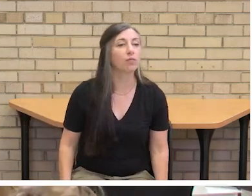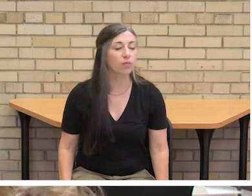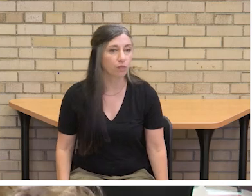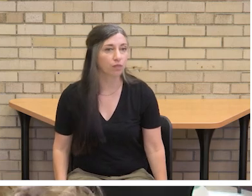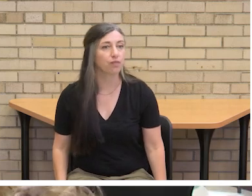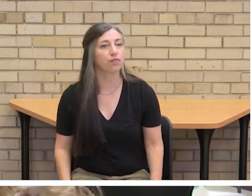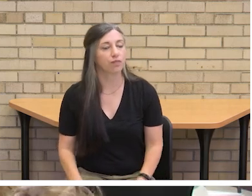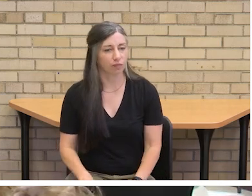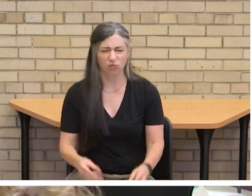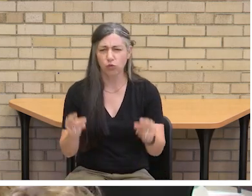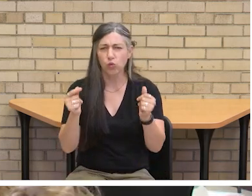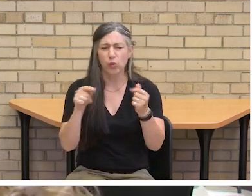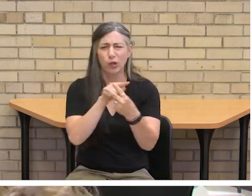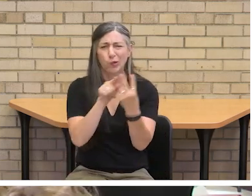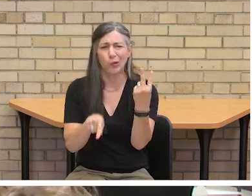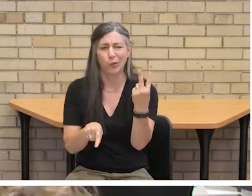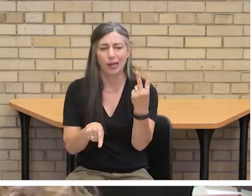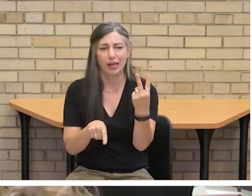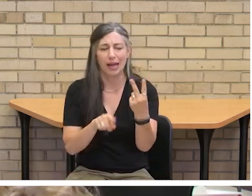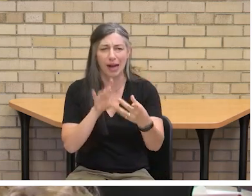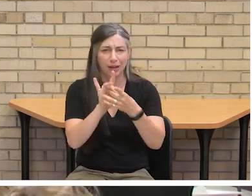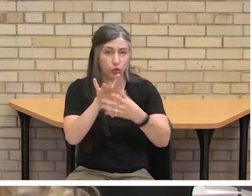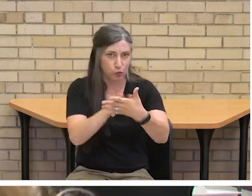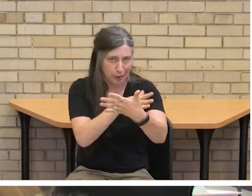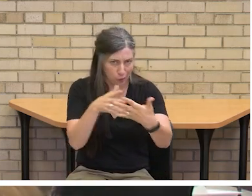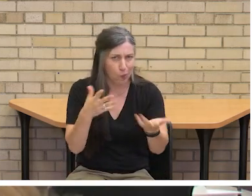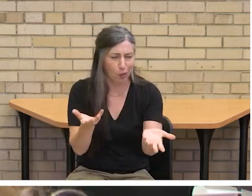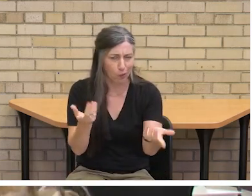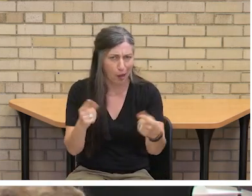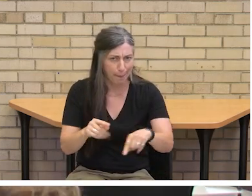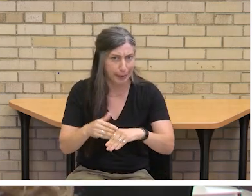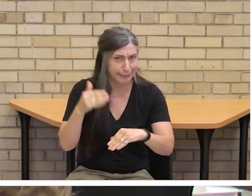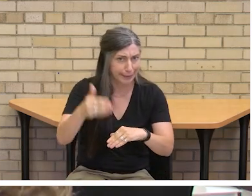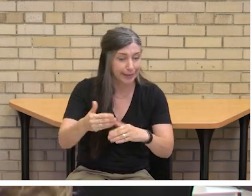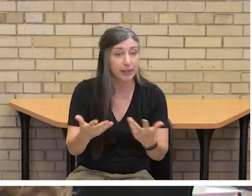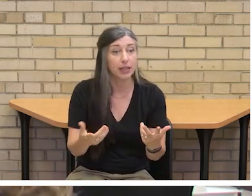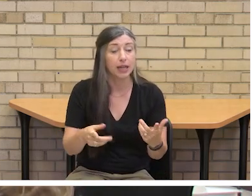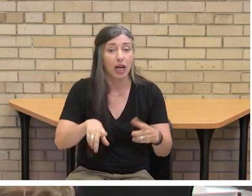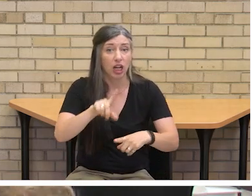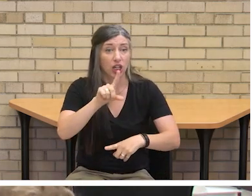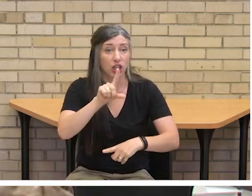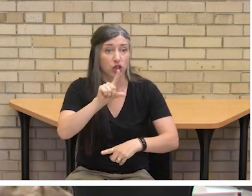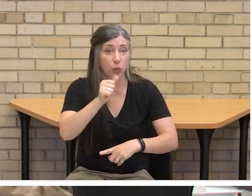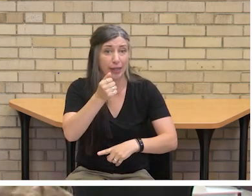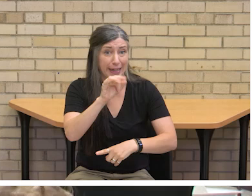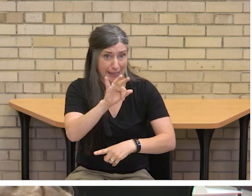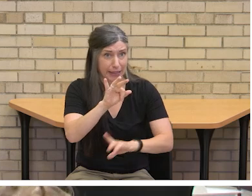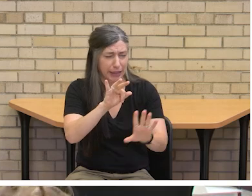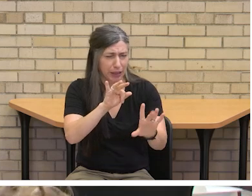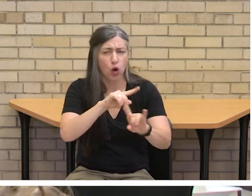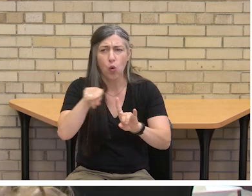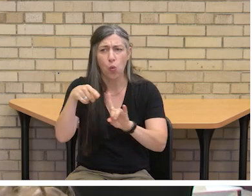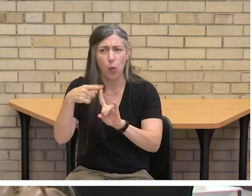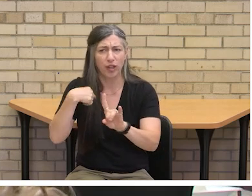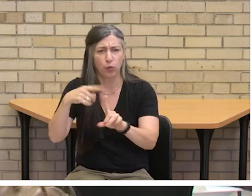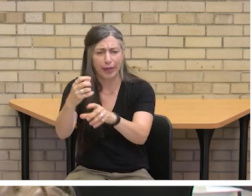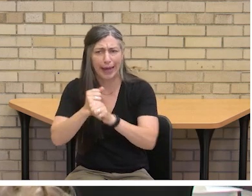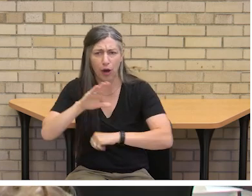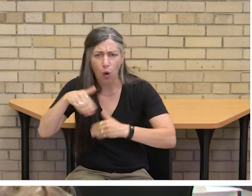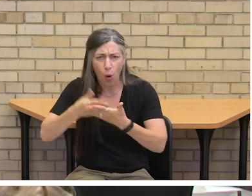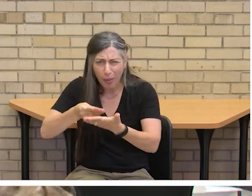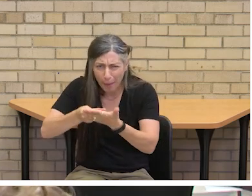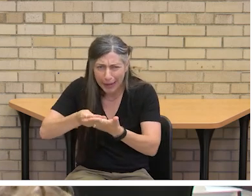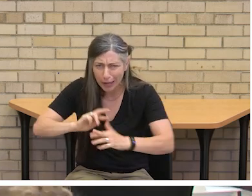Yeah, just two quick questions relating to sort of schedule and process. After 219, when did we actually secure 100% funding through the